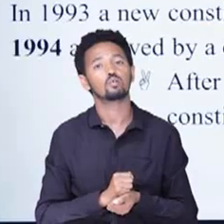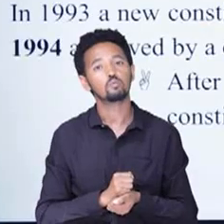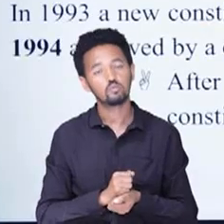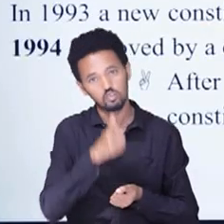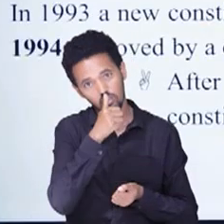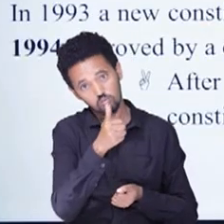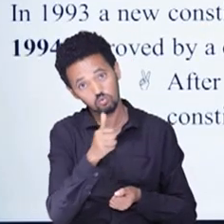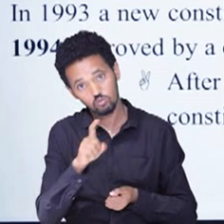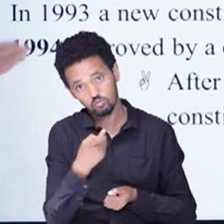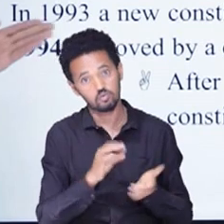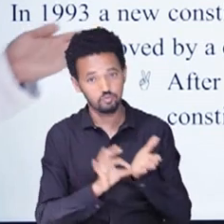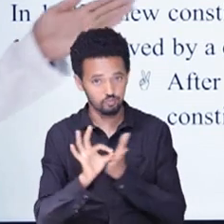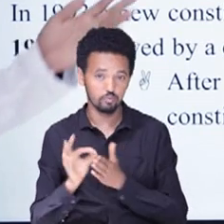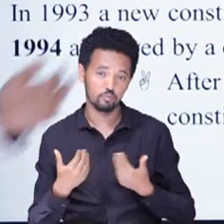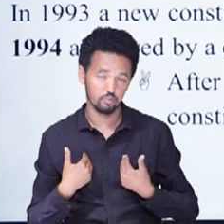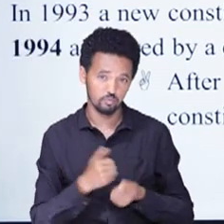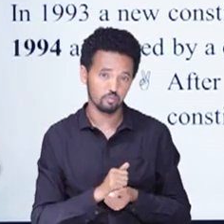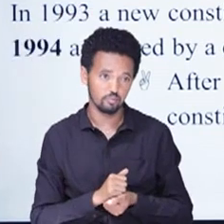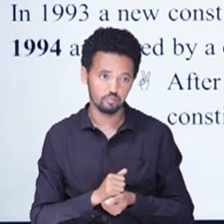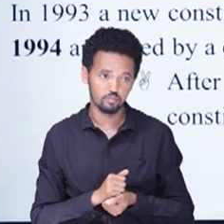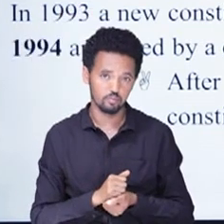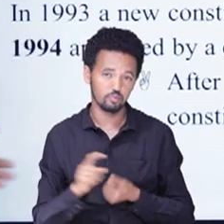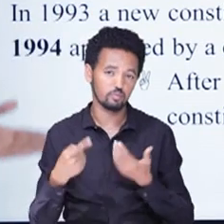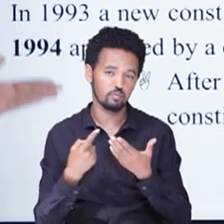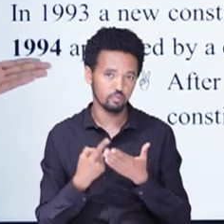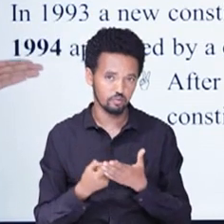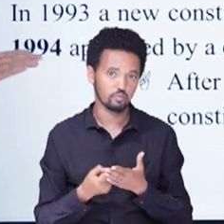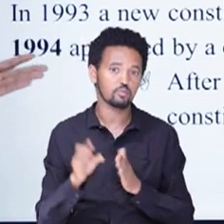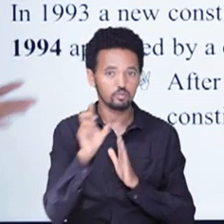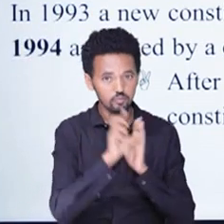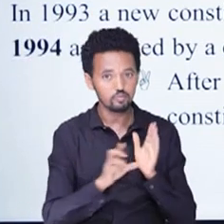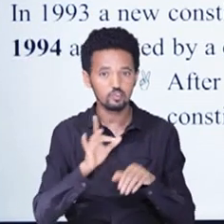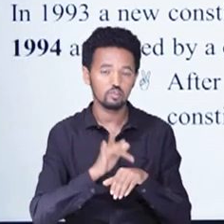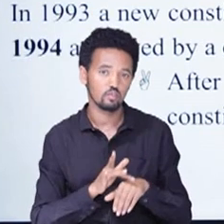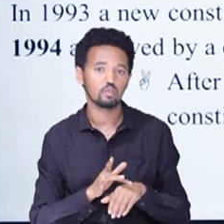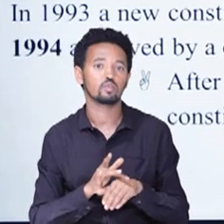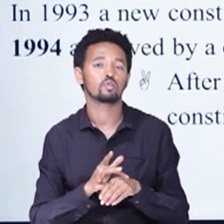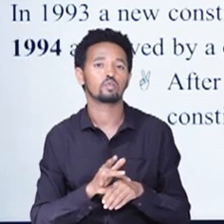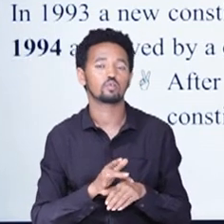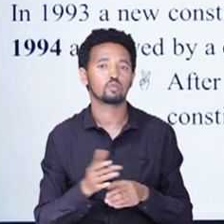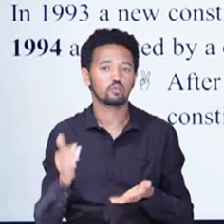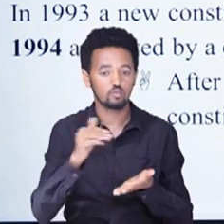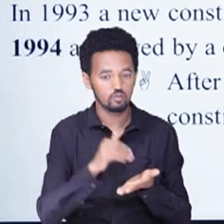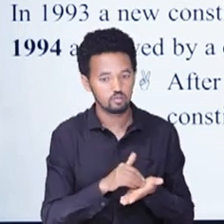In 1993, a new constitution was drawn up. On December 1994, approved by